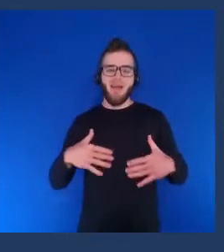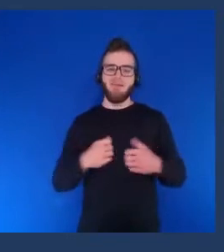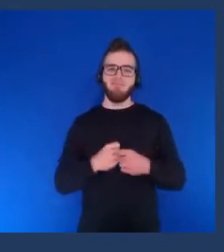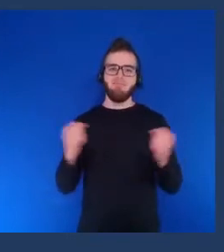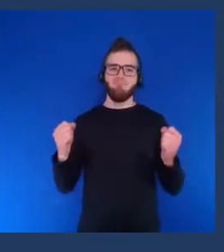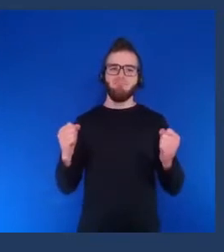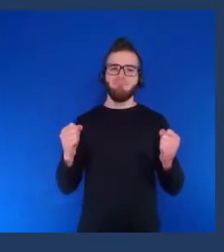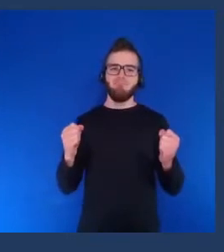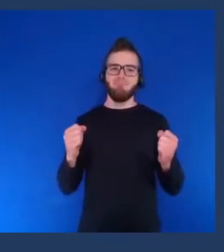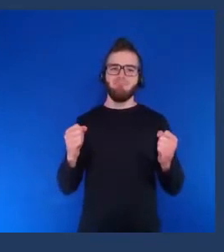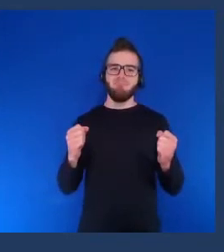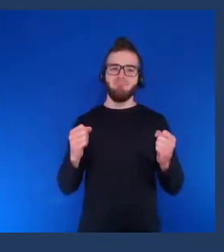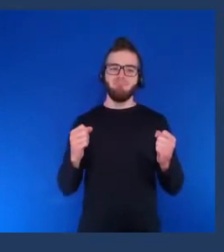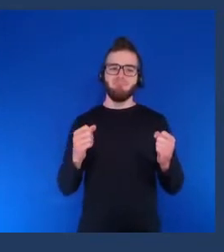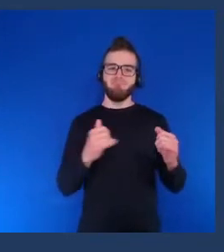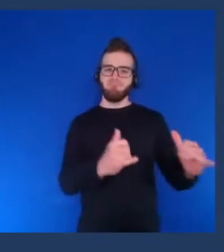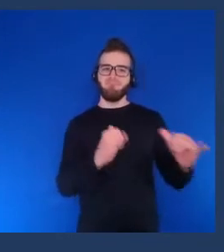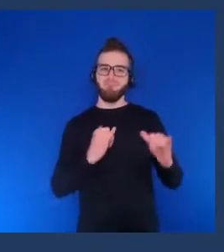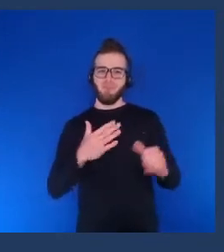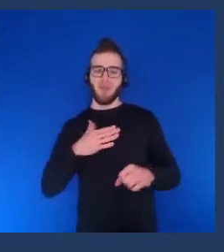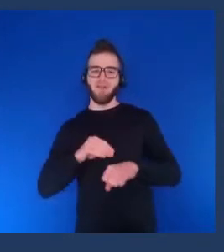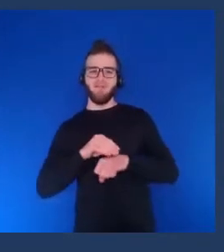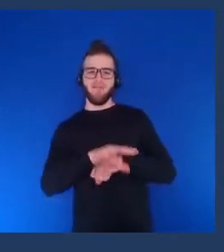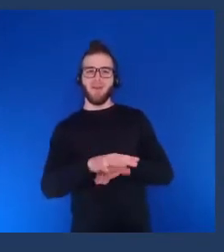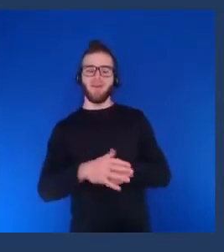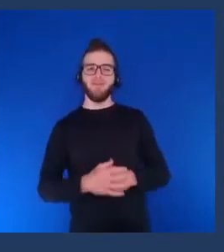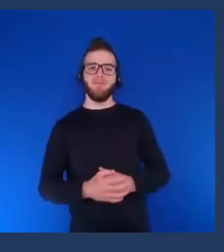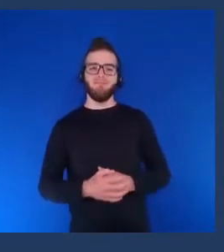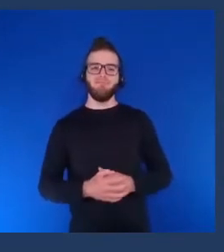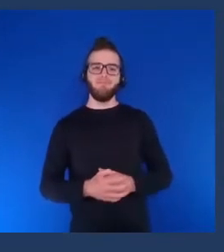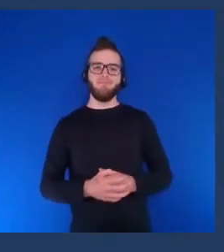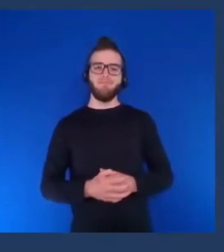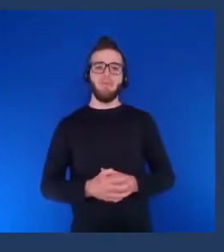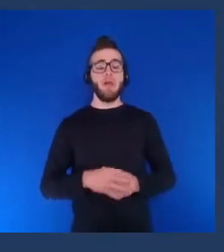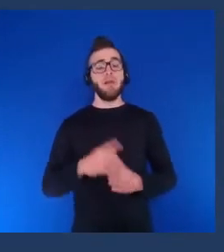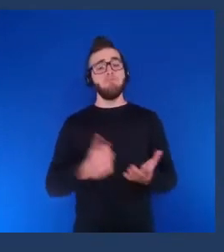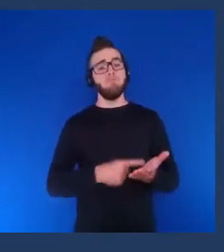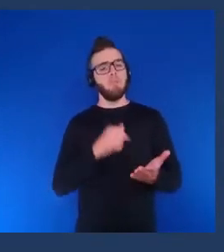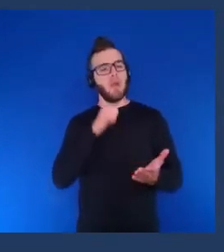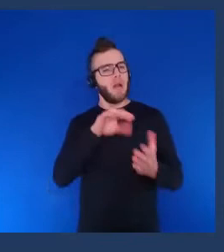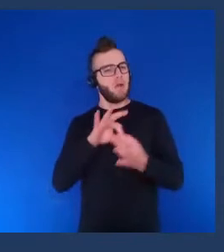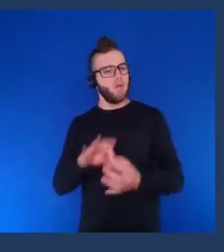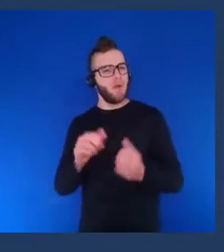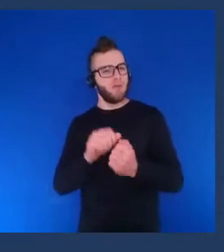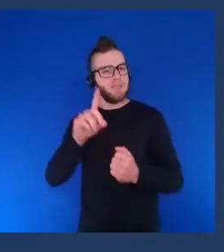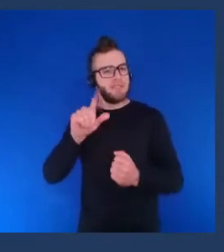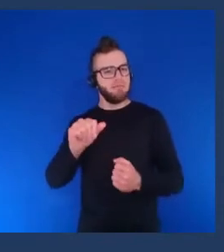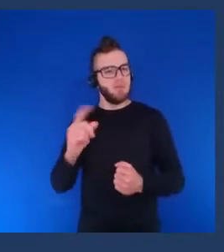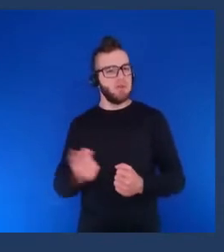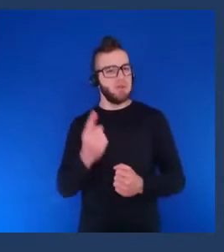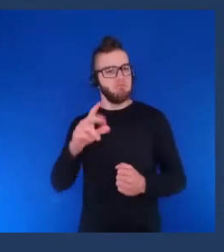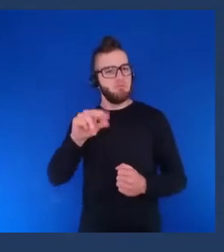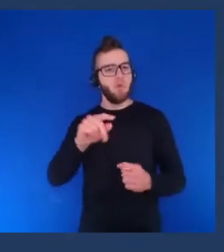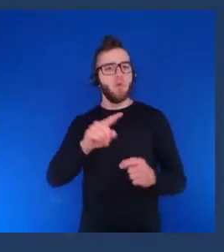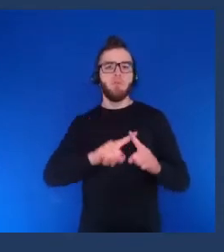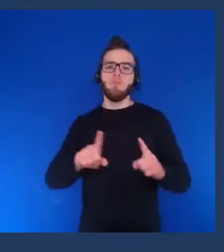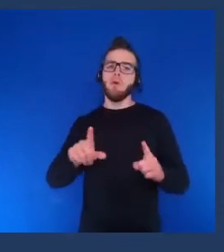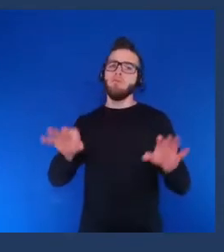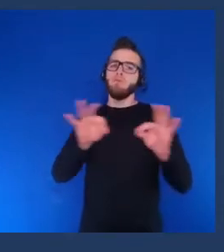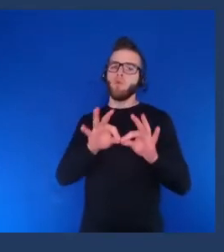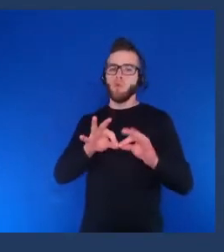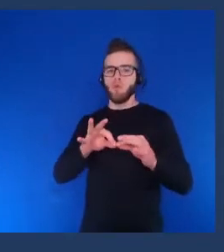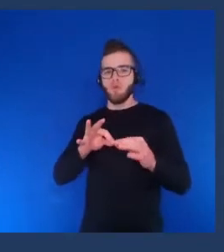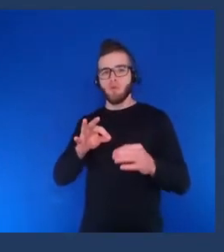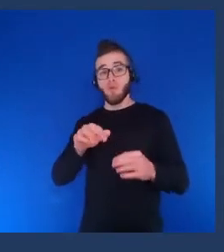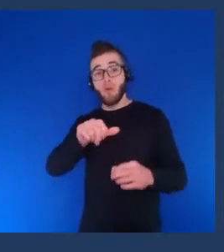have to be disability related, but I think the advice I would give to other leaders is never ever underestimate the power